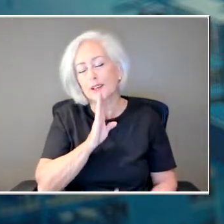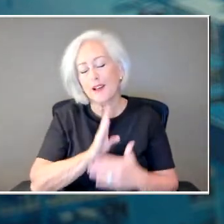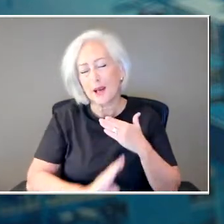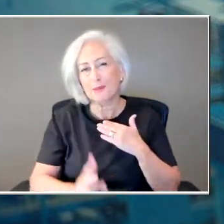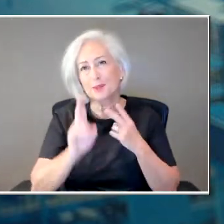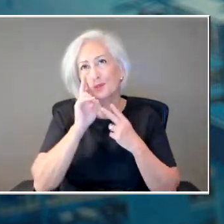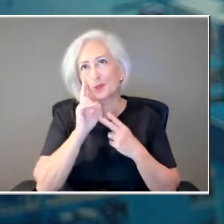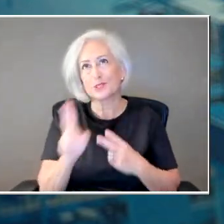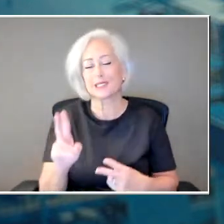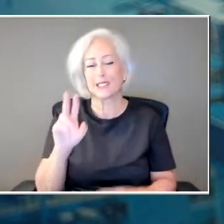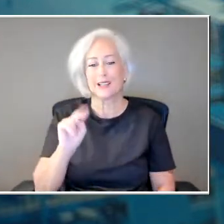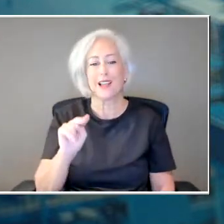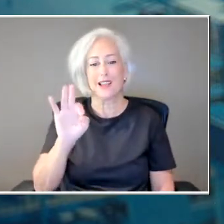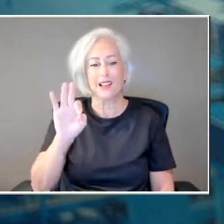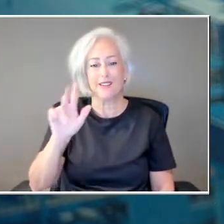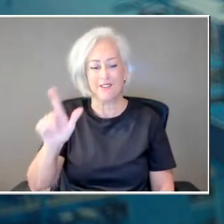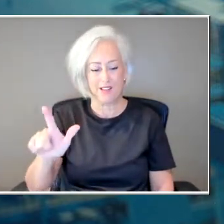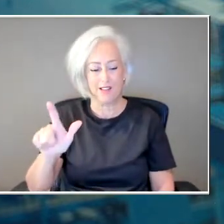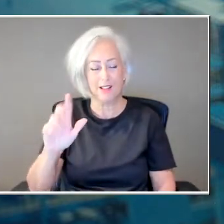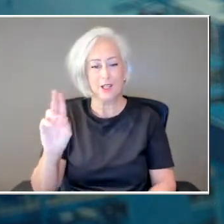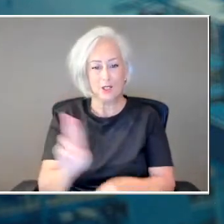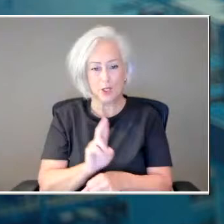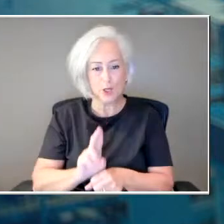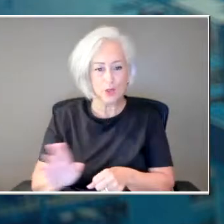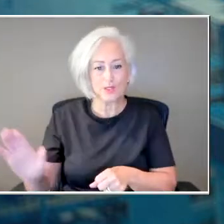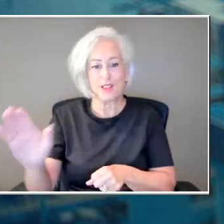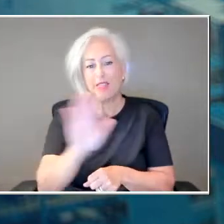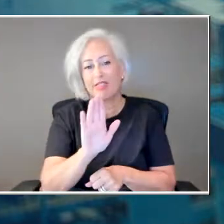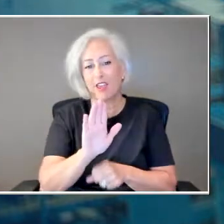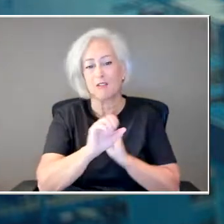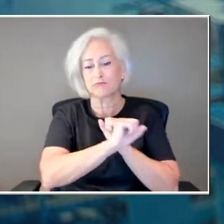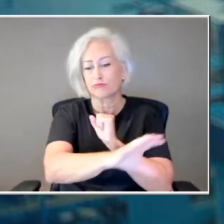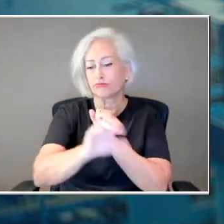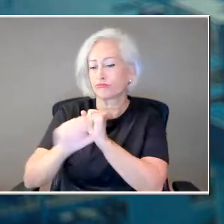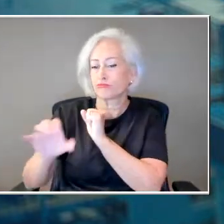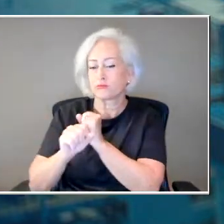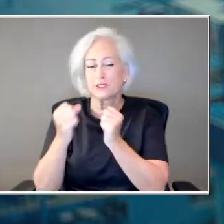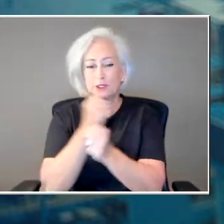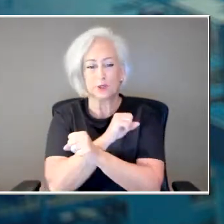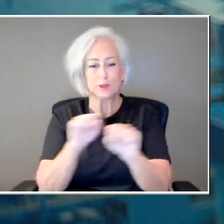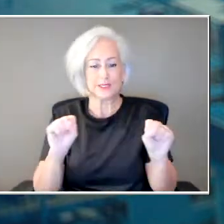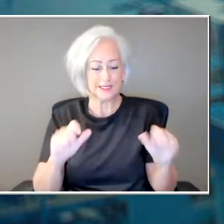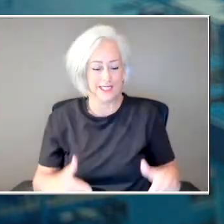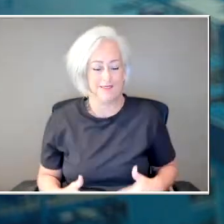country use their platform to save lives. And that's what they are doing